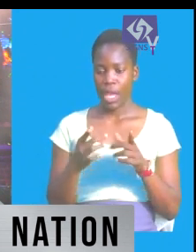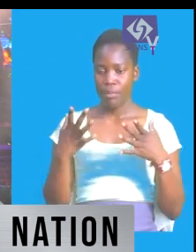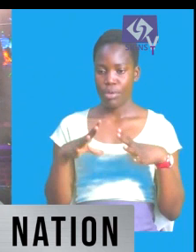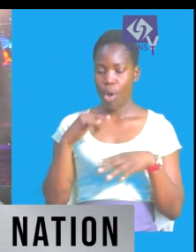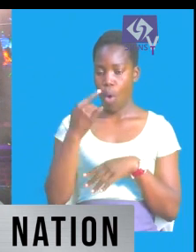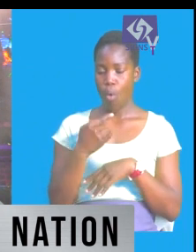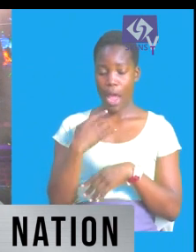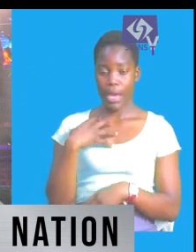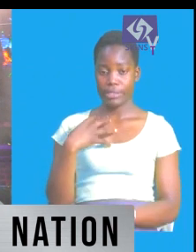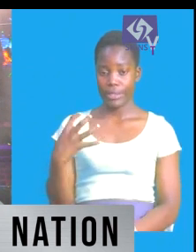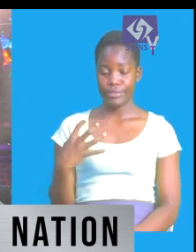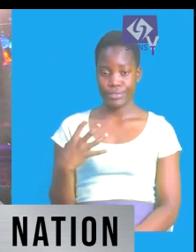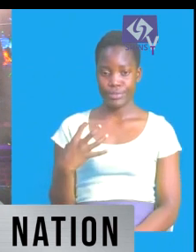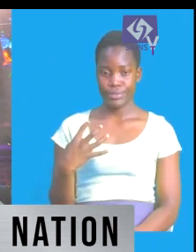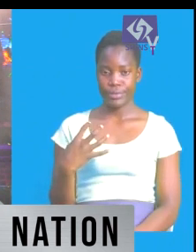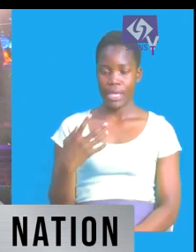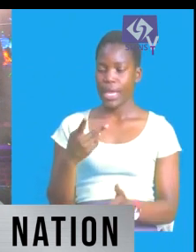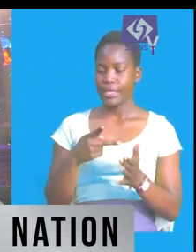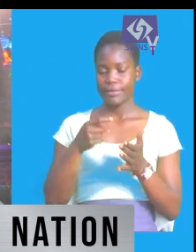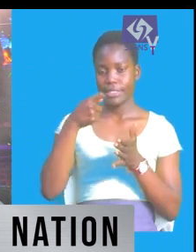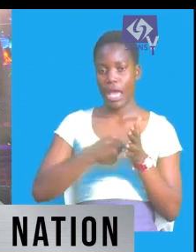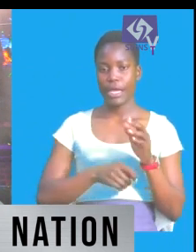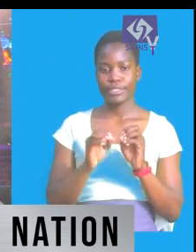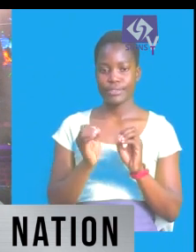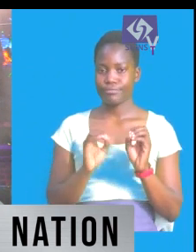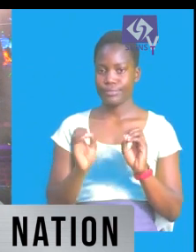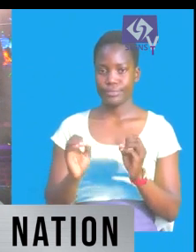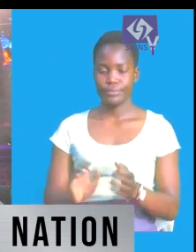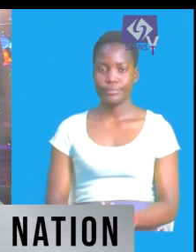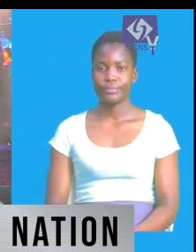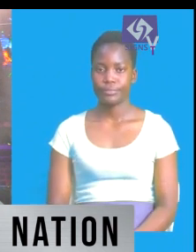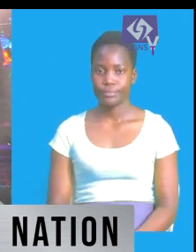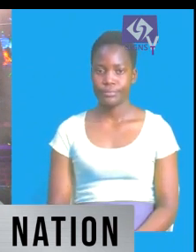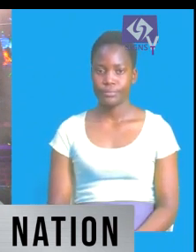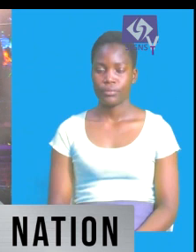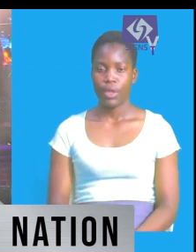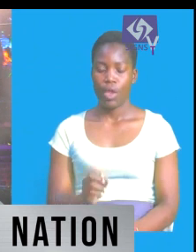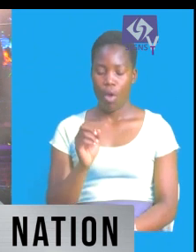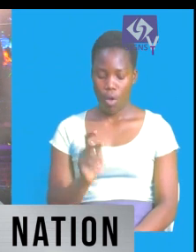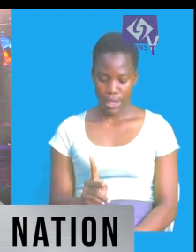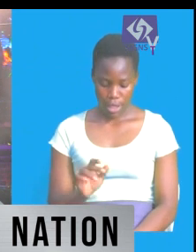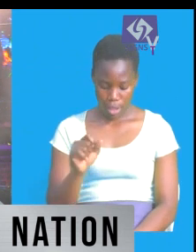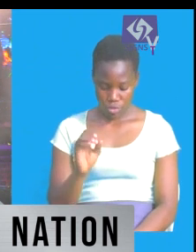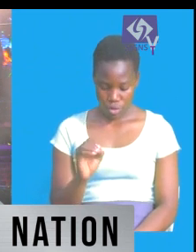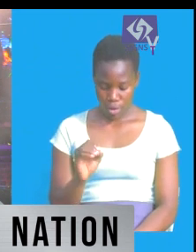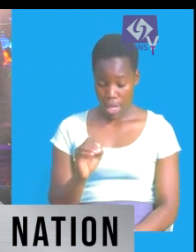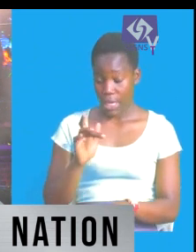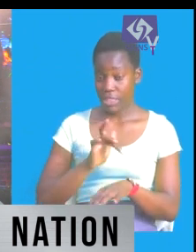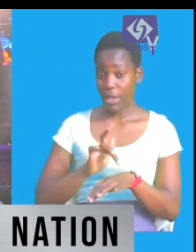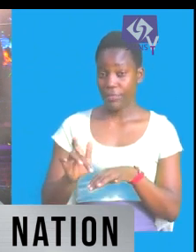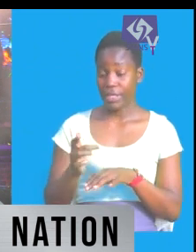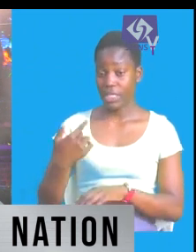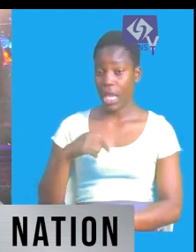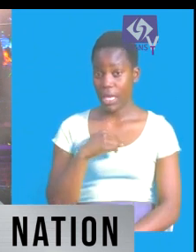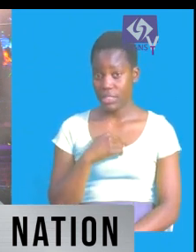good money, they are not taxed enough. Okay. Yeah. So it's really affecting